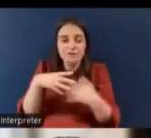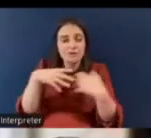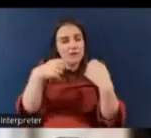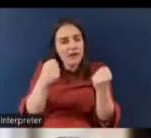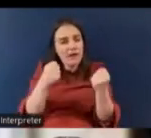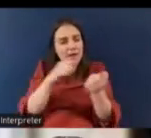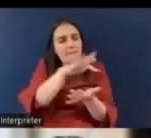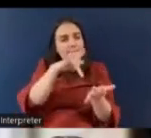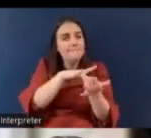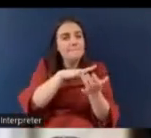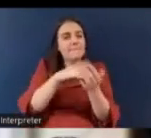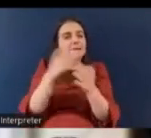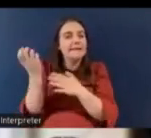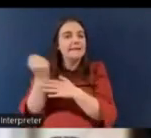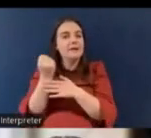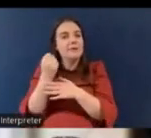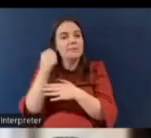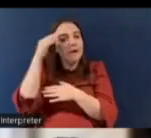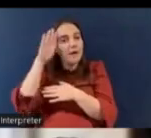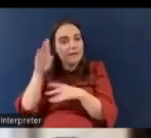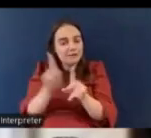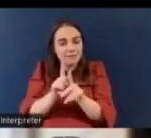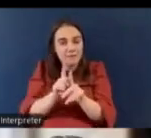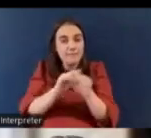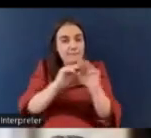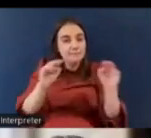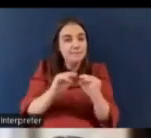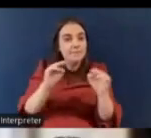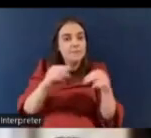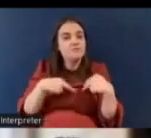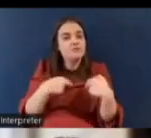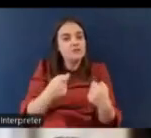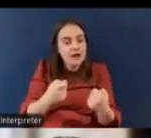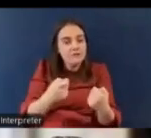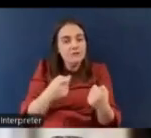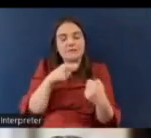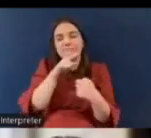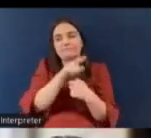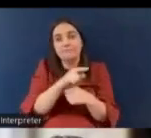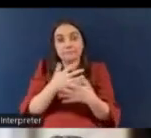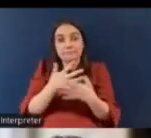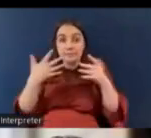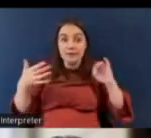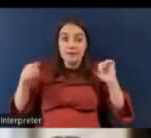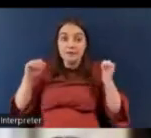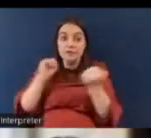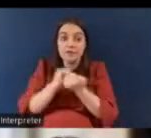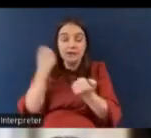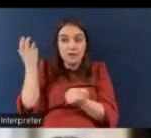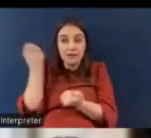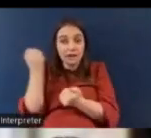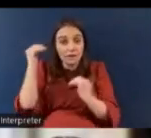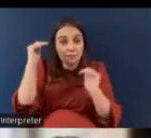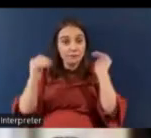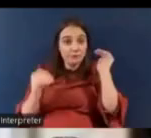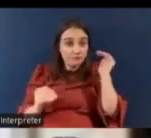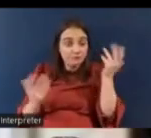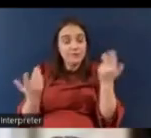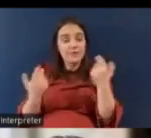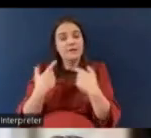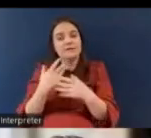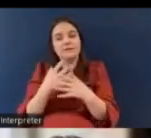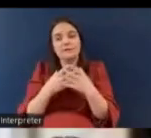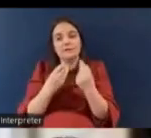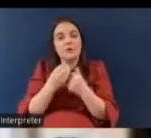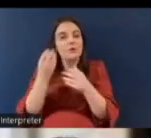middle income Ireland as well. You know, people that are retiring, that's a big change in income and other things as